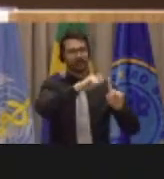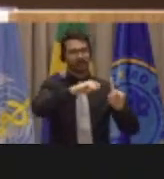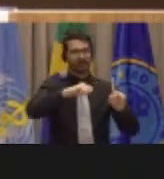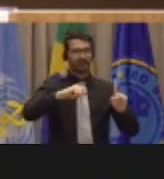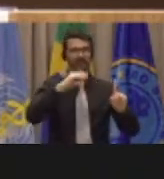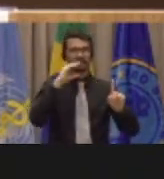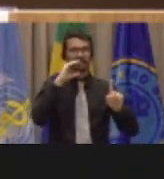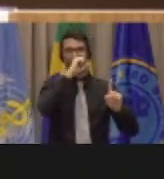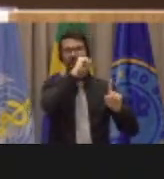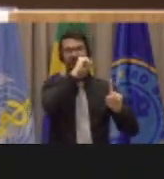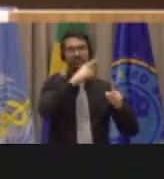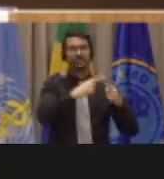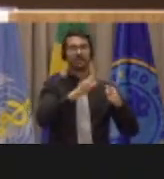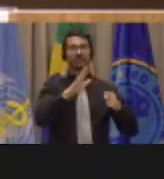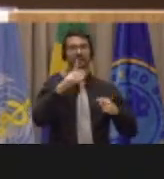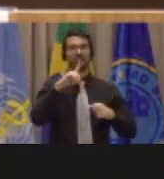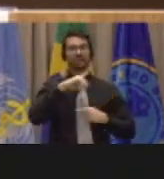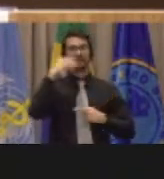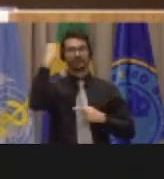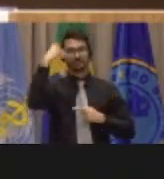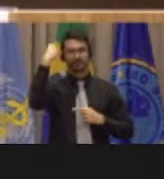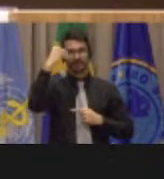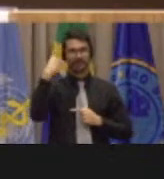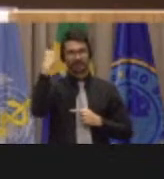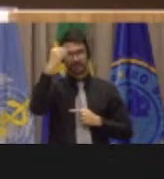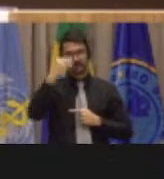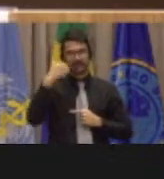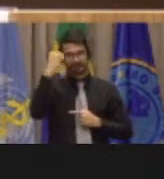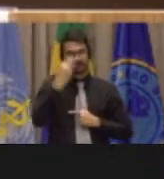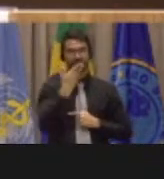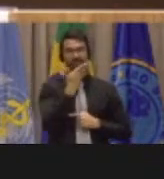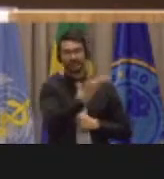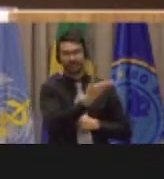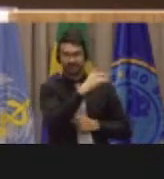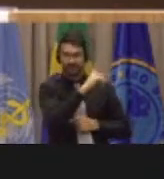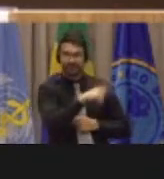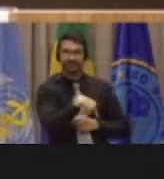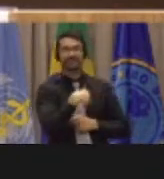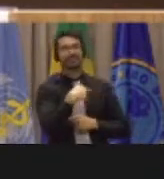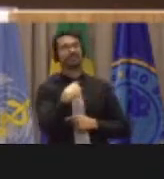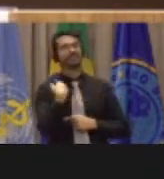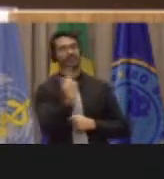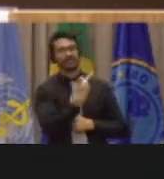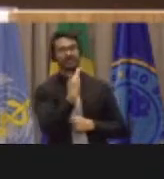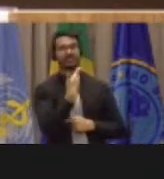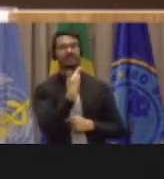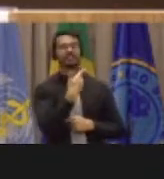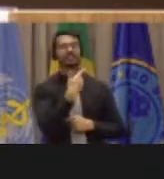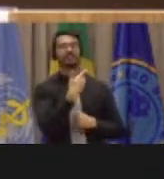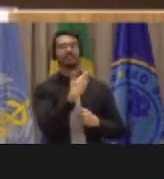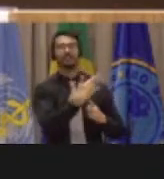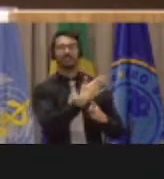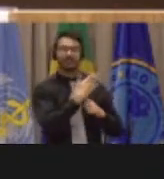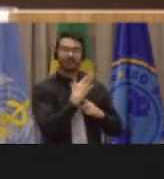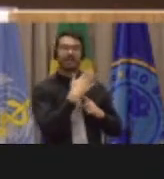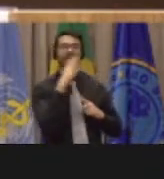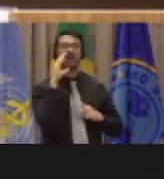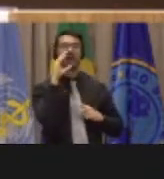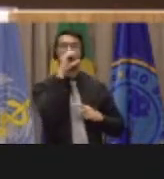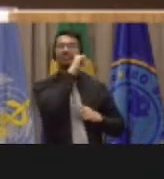that we cannot lose, that we can answer very quickly, because we already have the